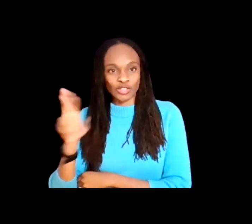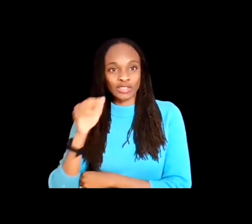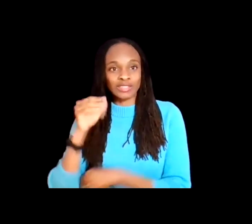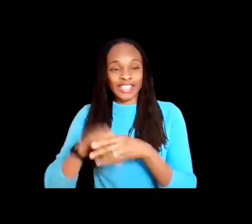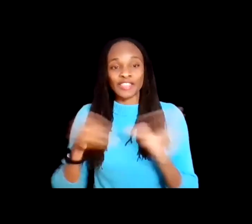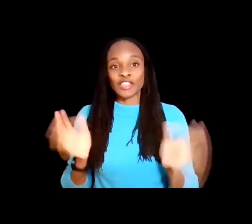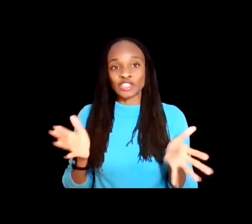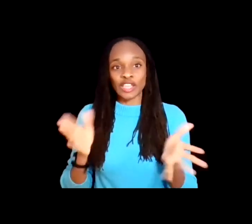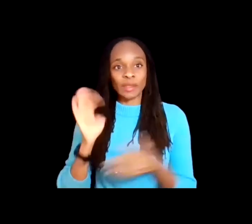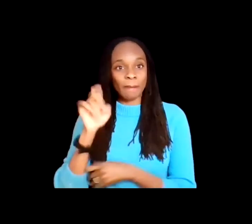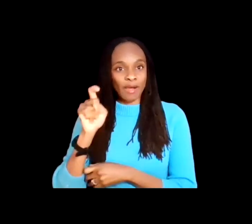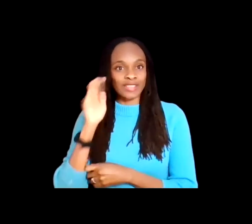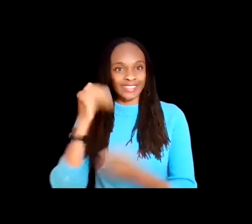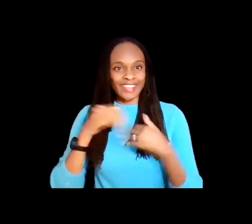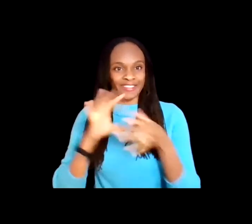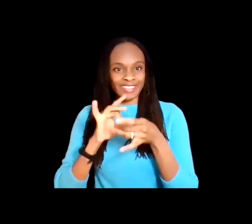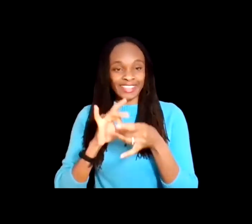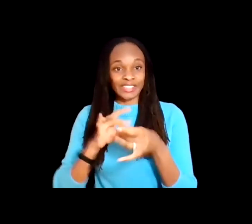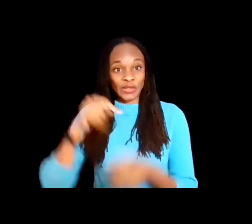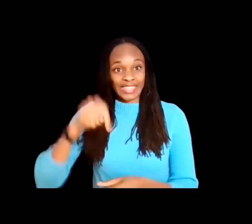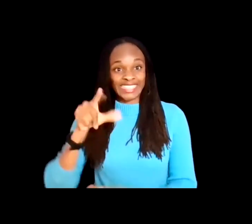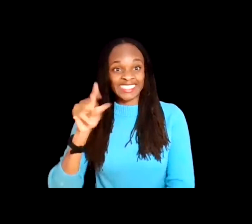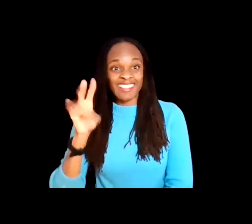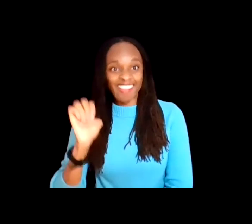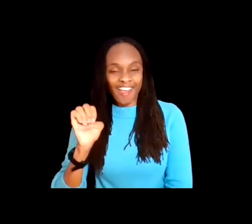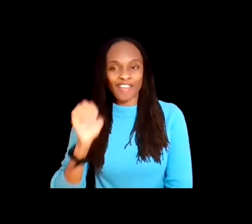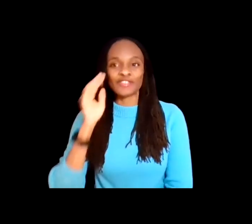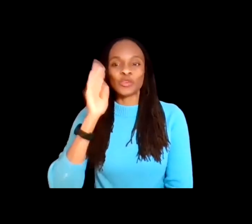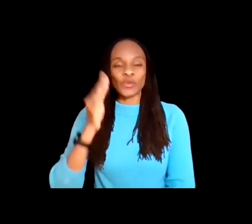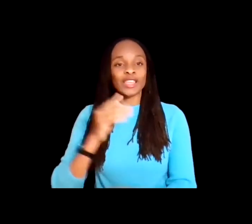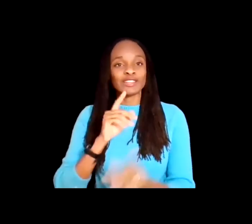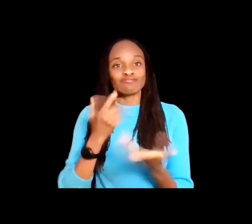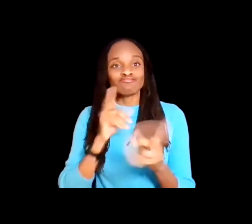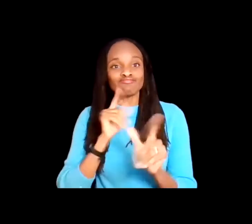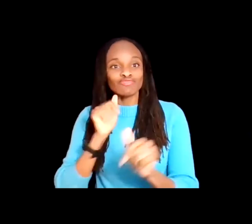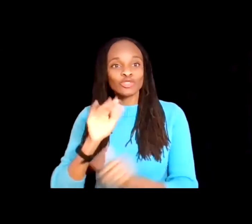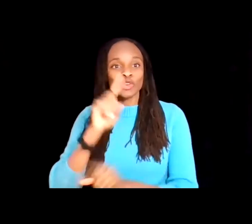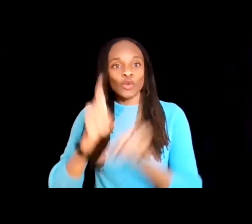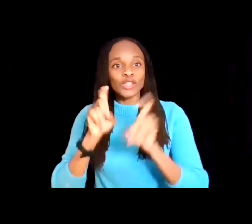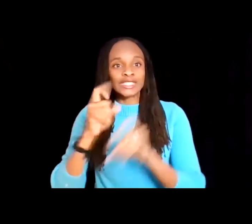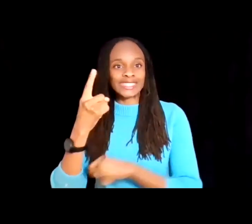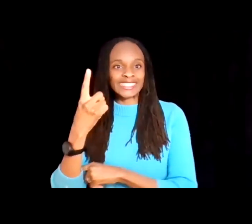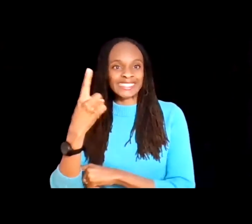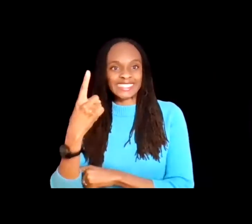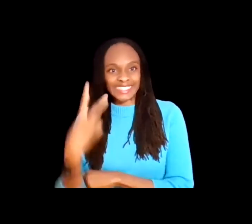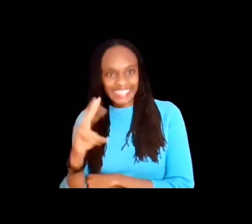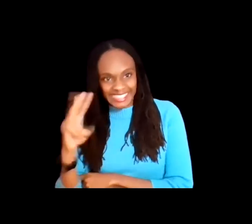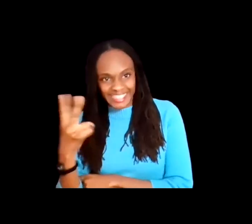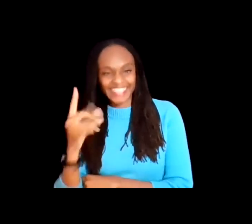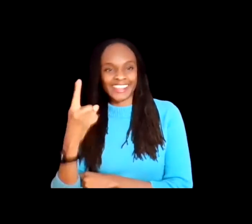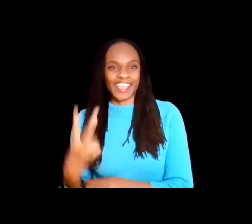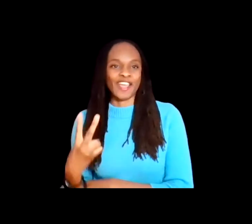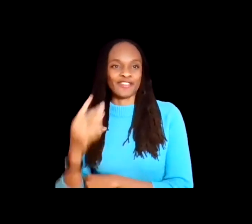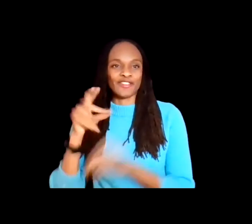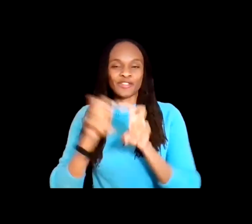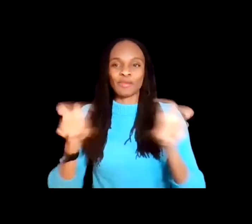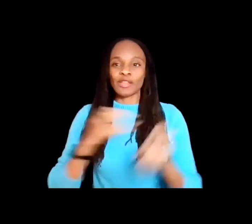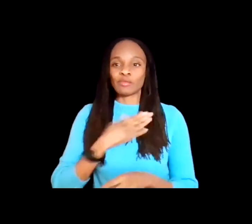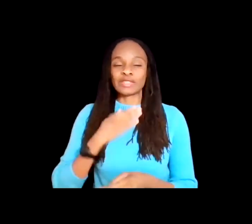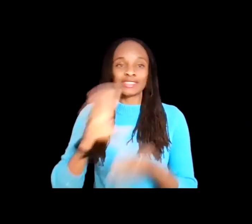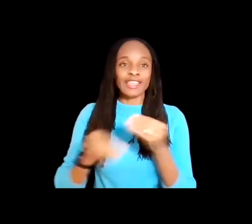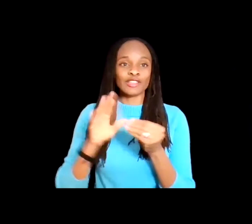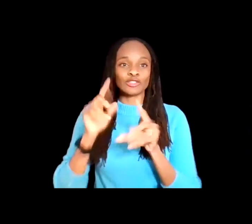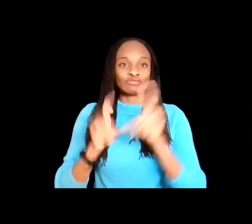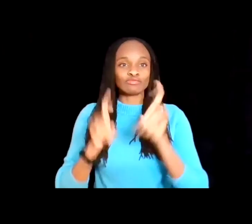so we will be taking questions from you during the second half of the panel. Please add your questions to the Q&A box to do so. If you